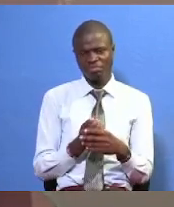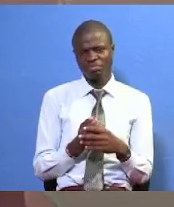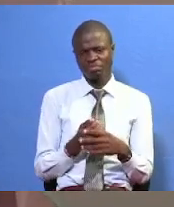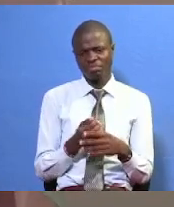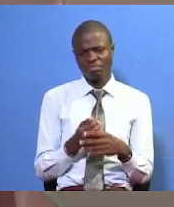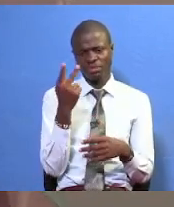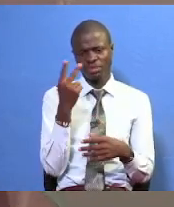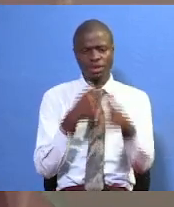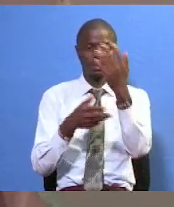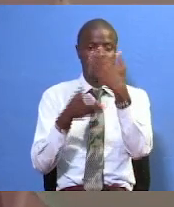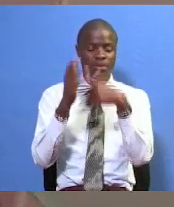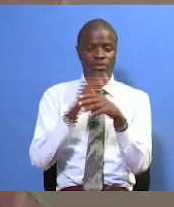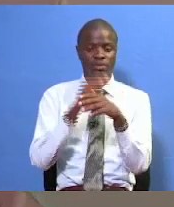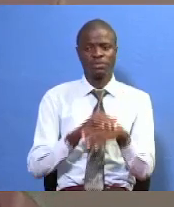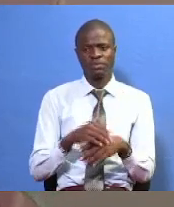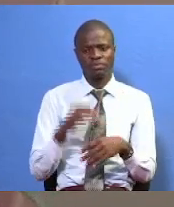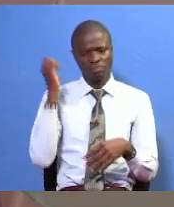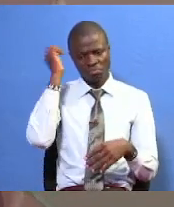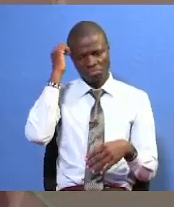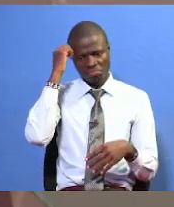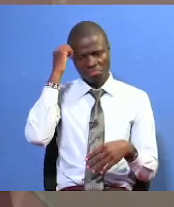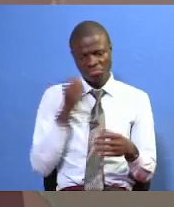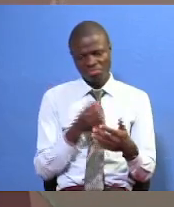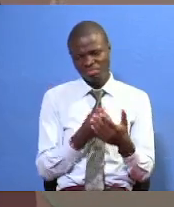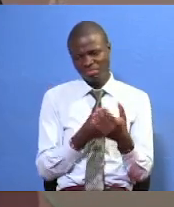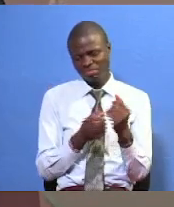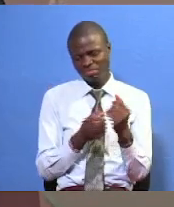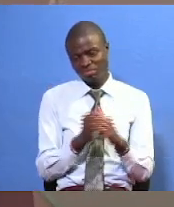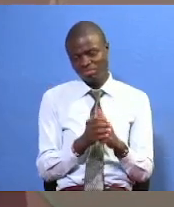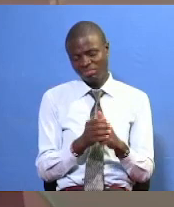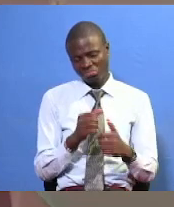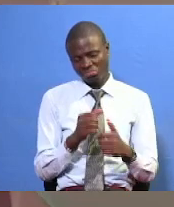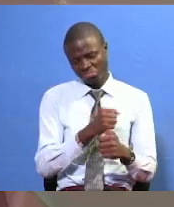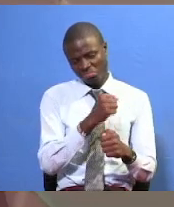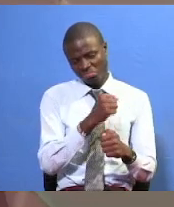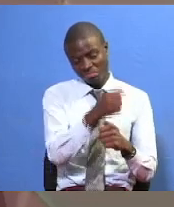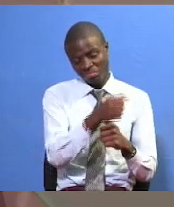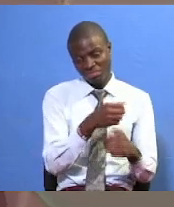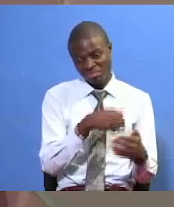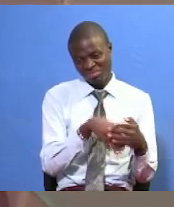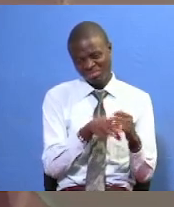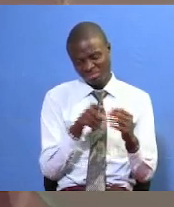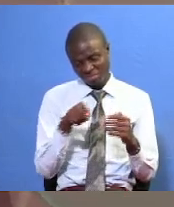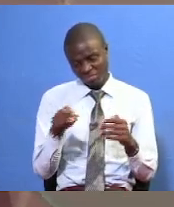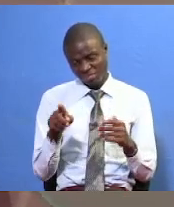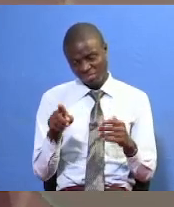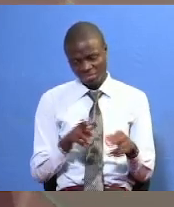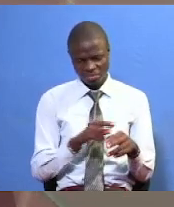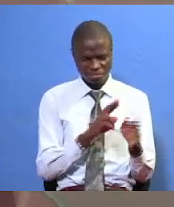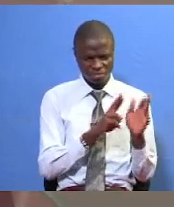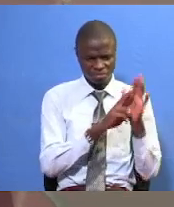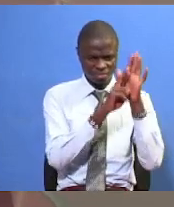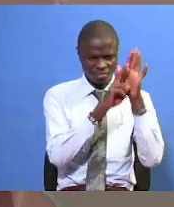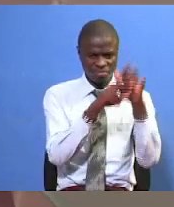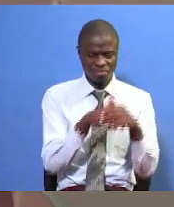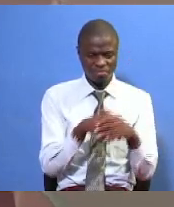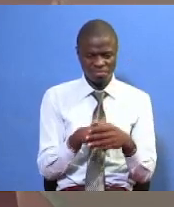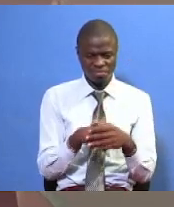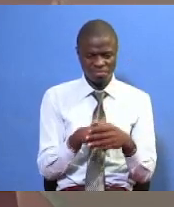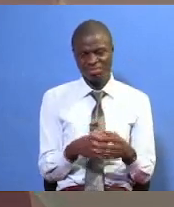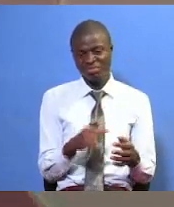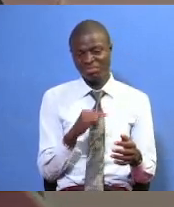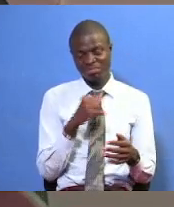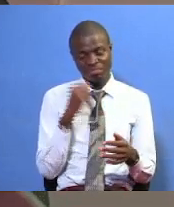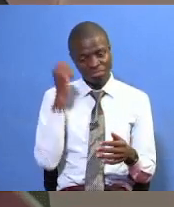teaching and non-teaching staff, for ably delivering on their mandate and responsibility towards the graduates. I